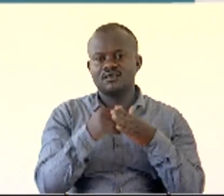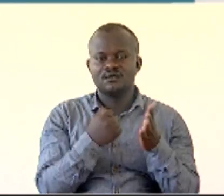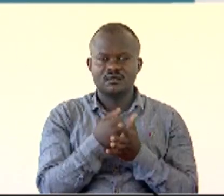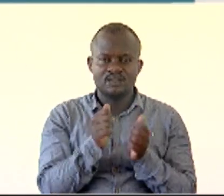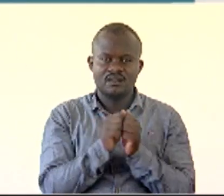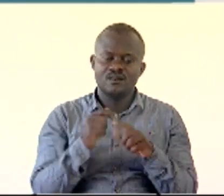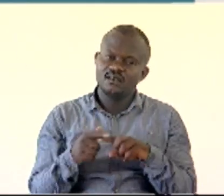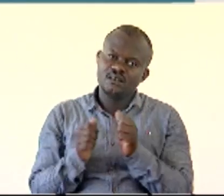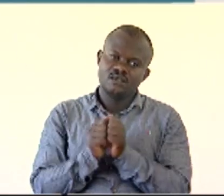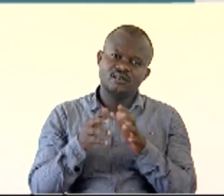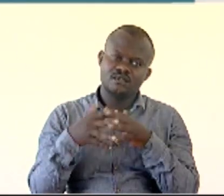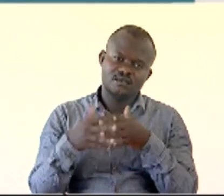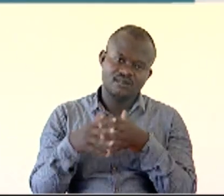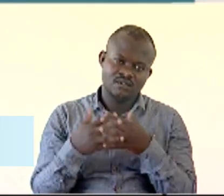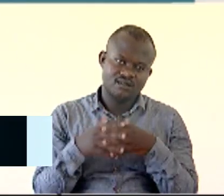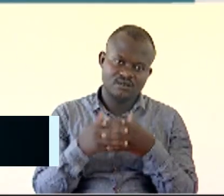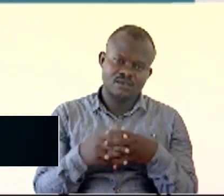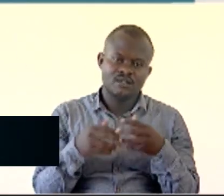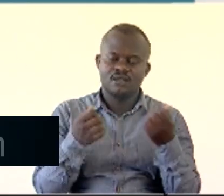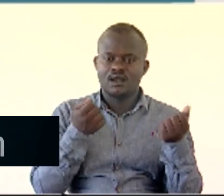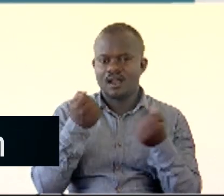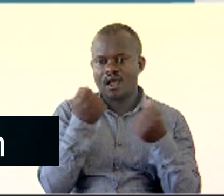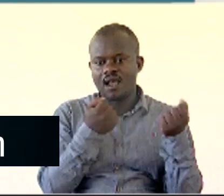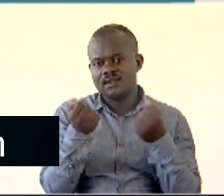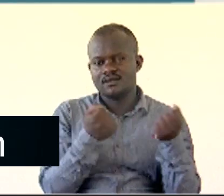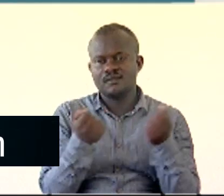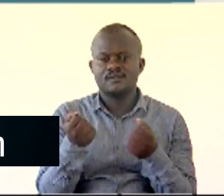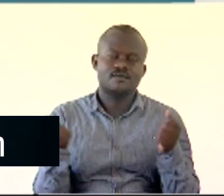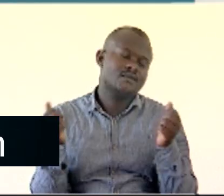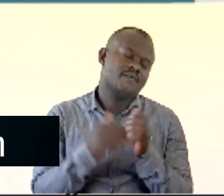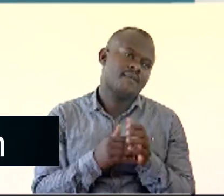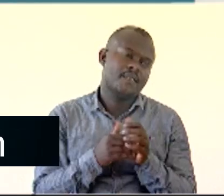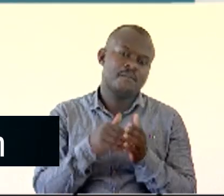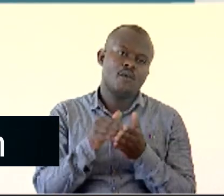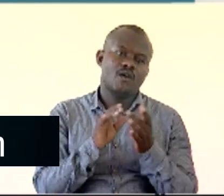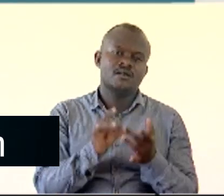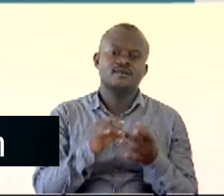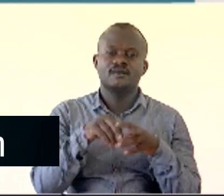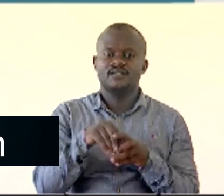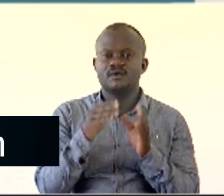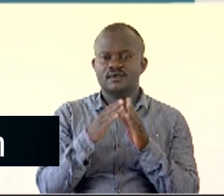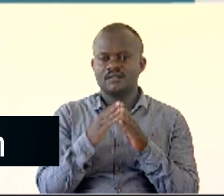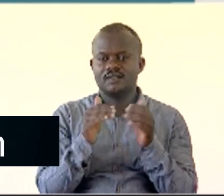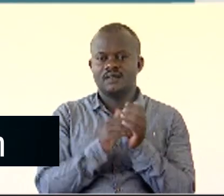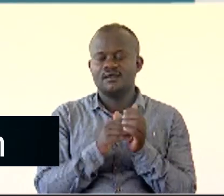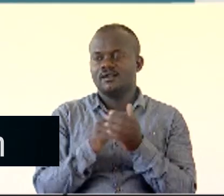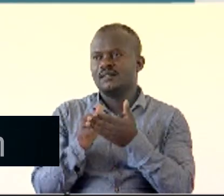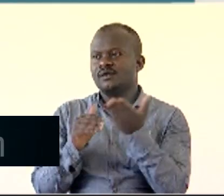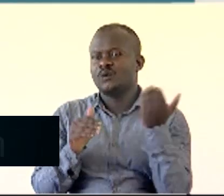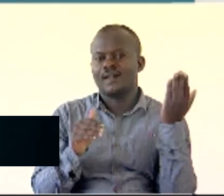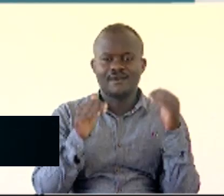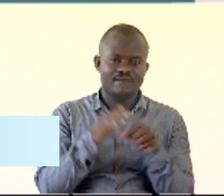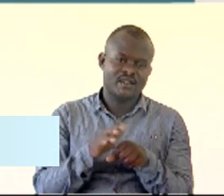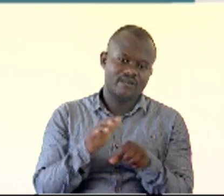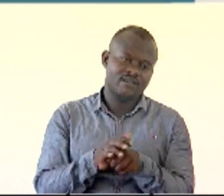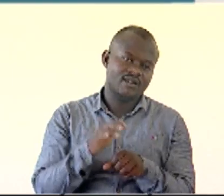by different machines. It can be caused by cars, more especially in cities and towns where there are very